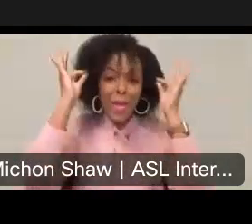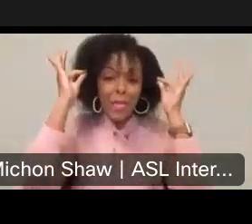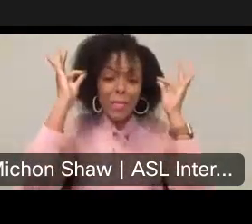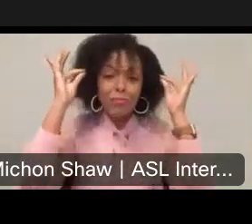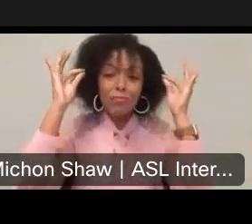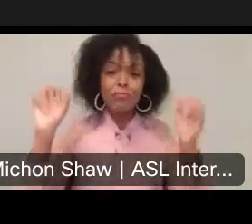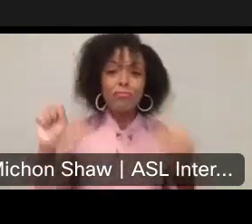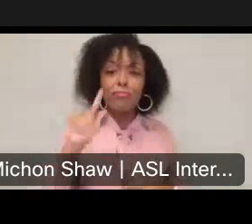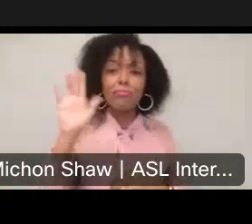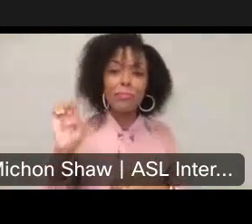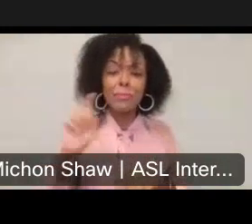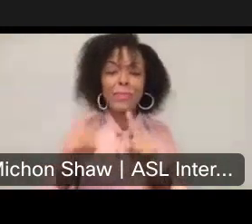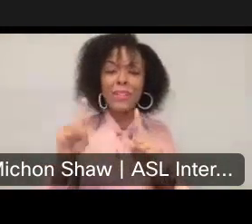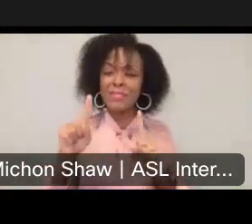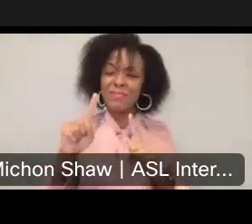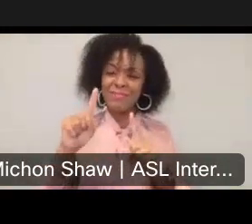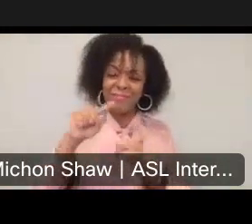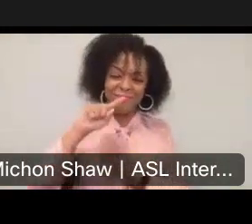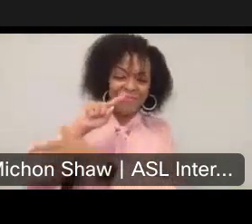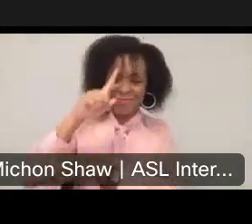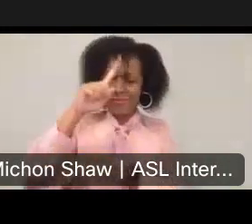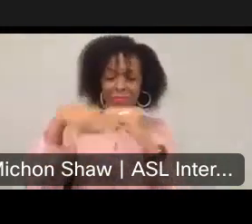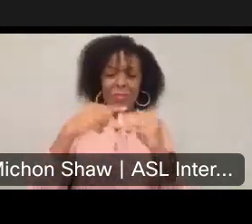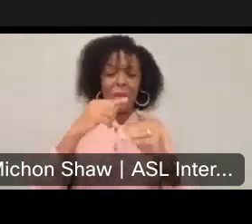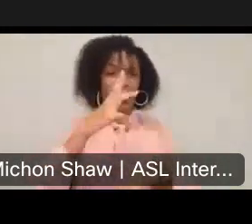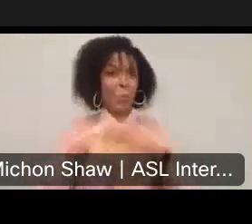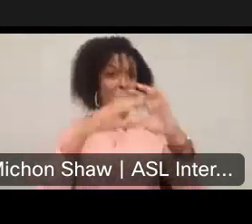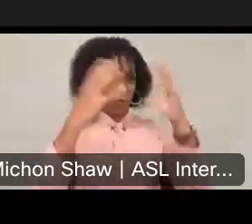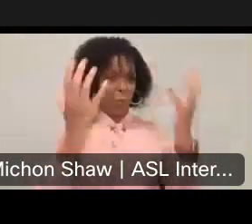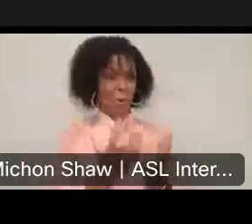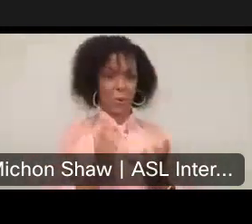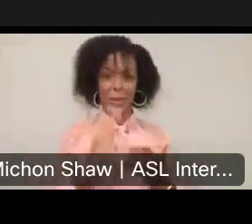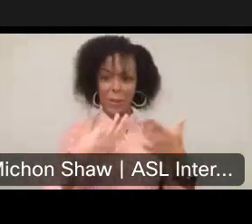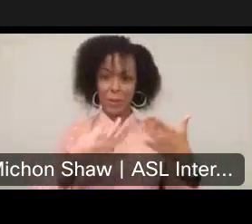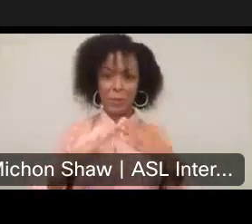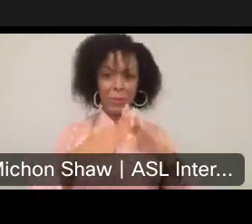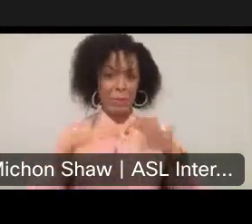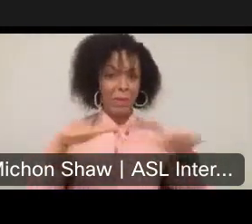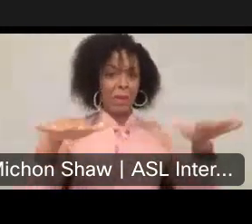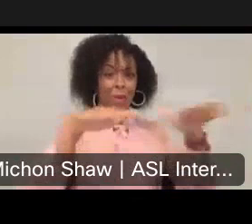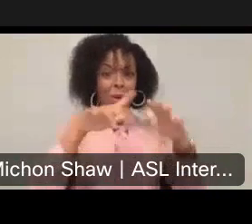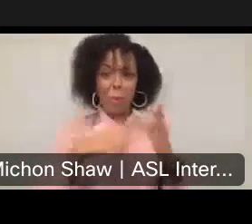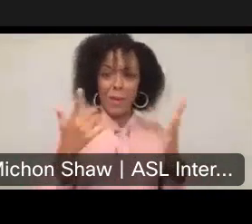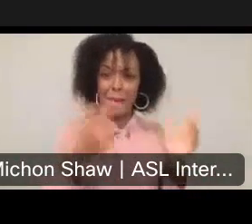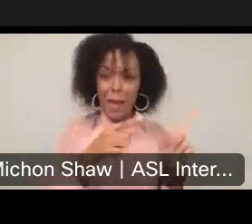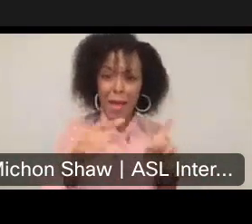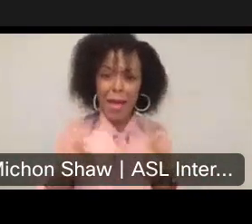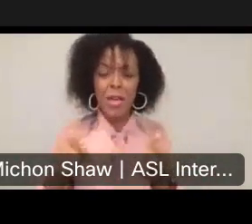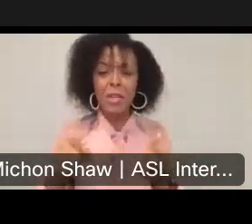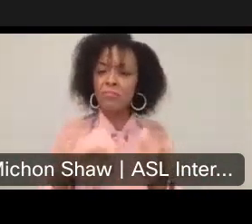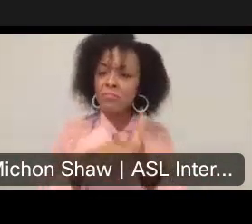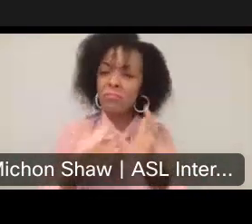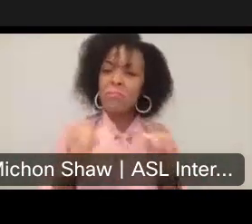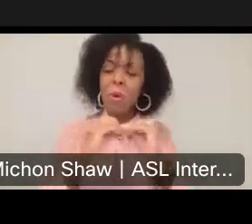happening in the world on a day-to-day basis, even in our communities today, there has to be more communication, there has to be more understanding,